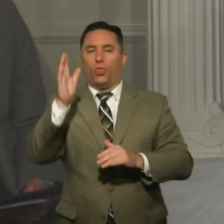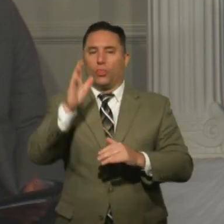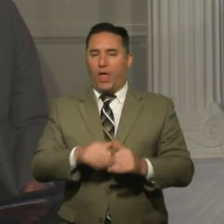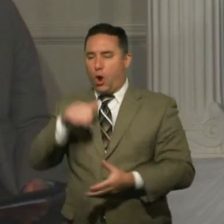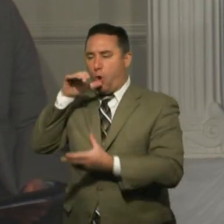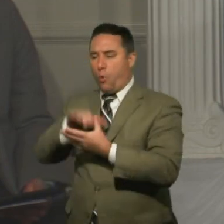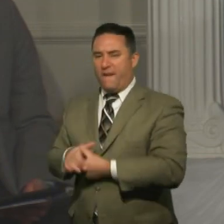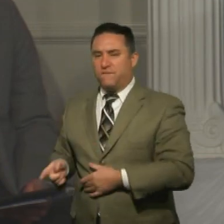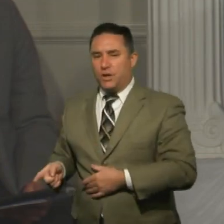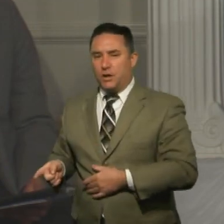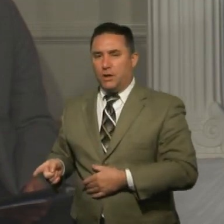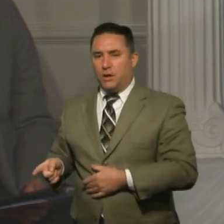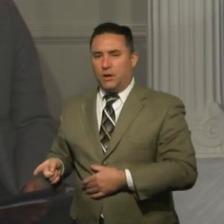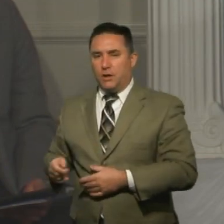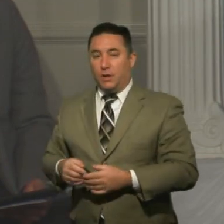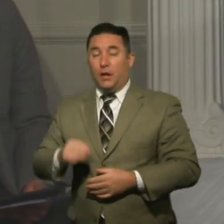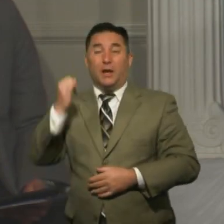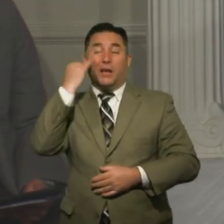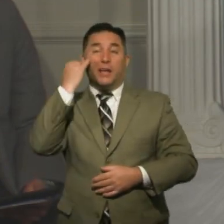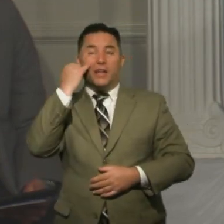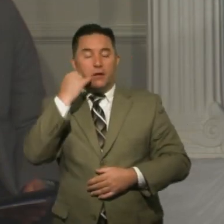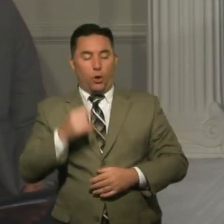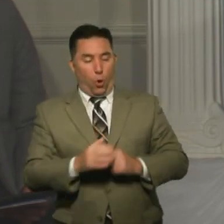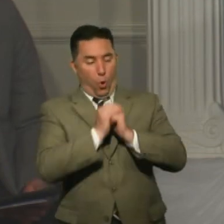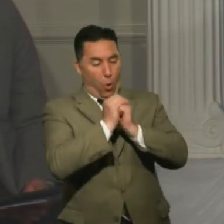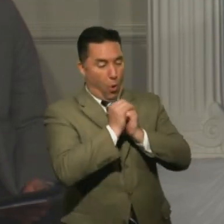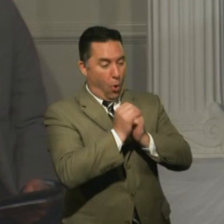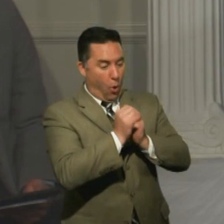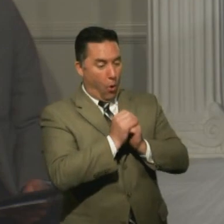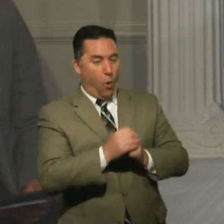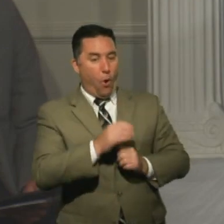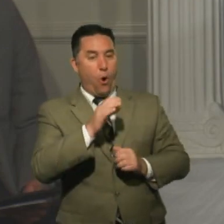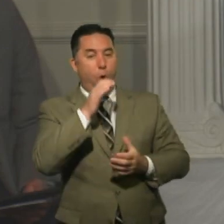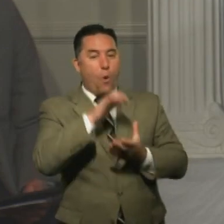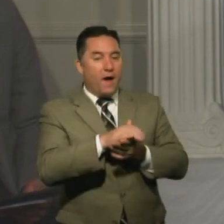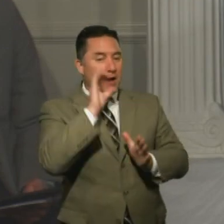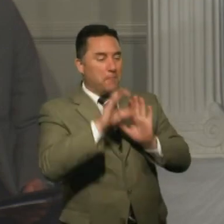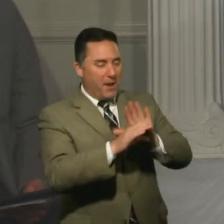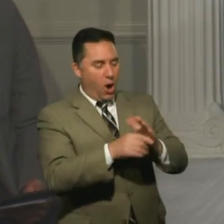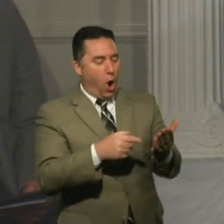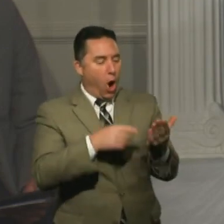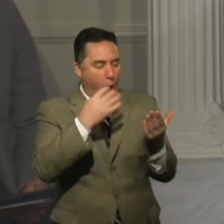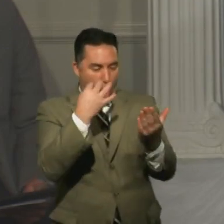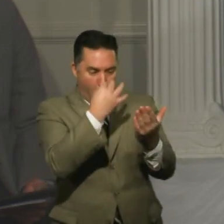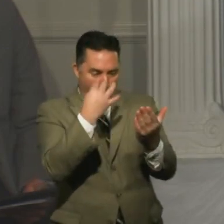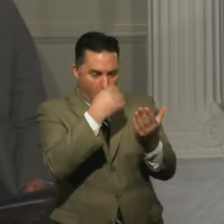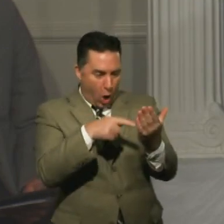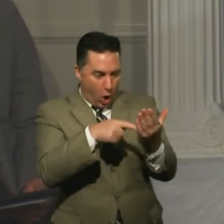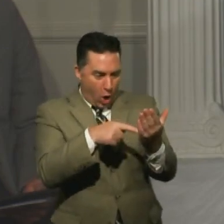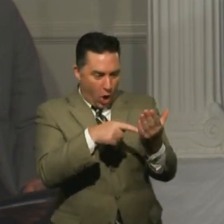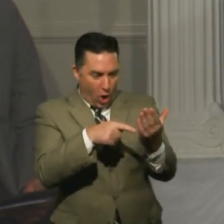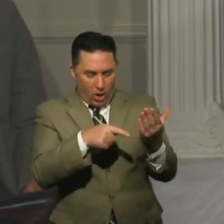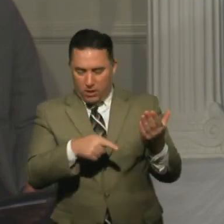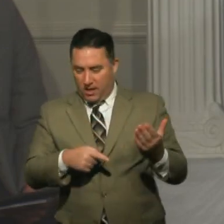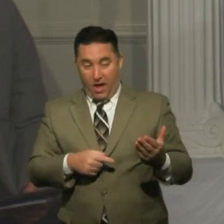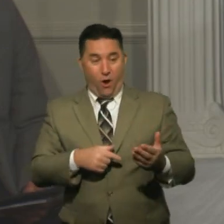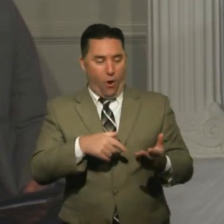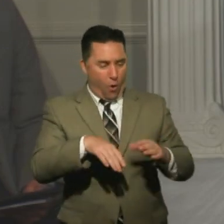wife. If I idolized my wife's picture and the fact that I had a wedding